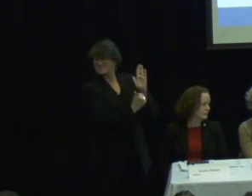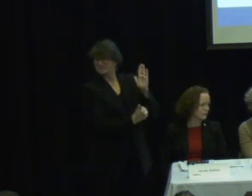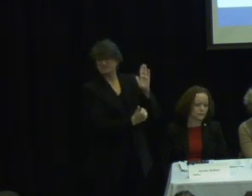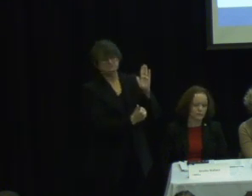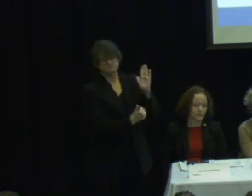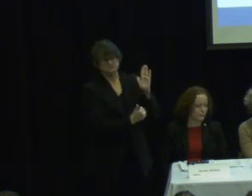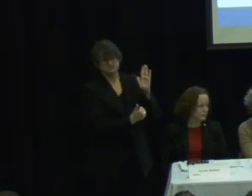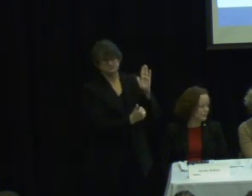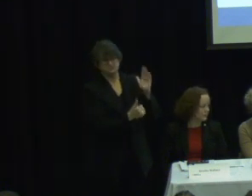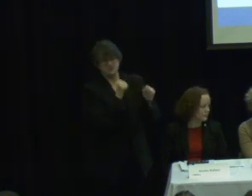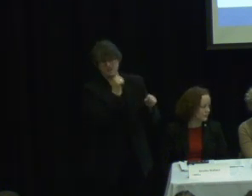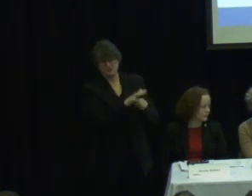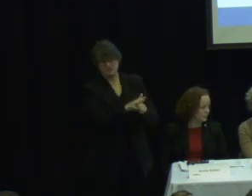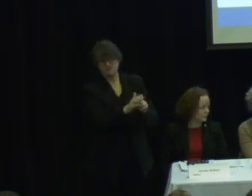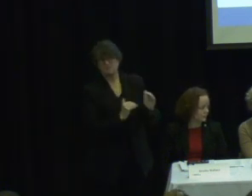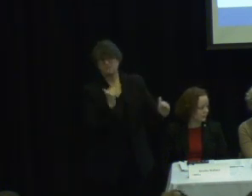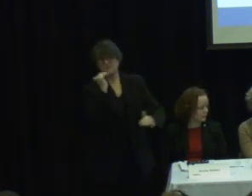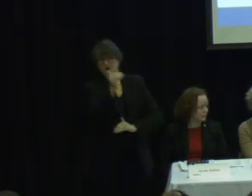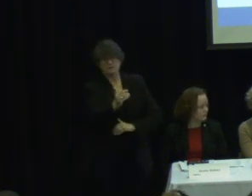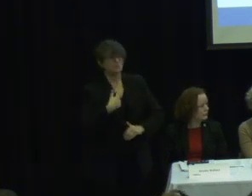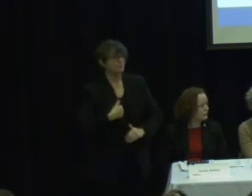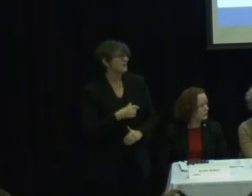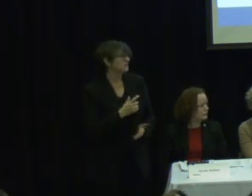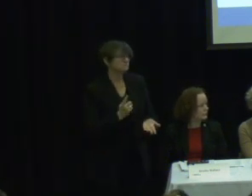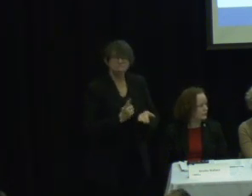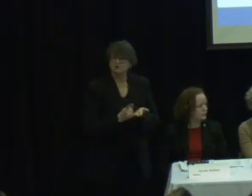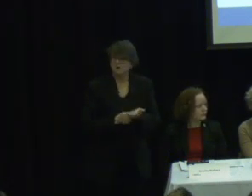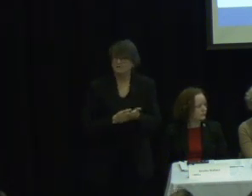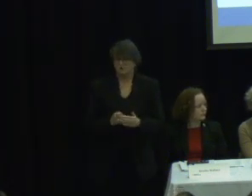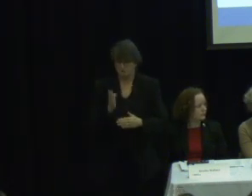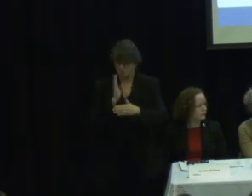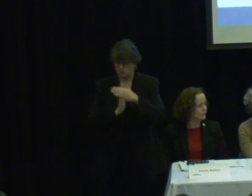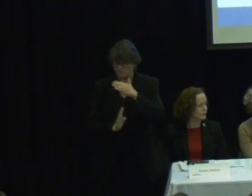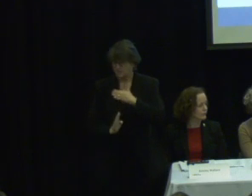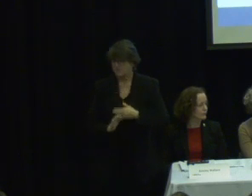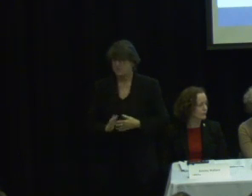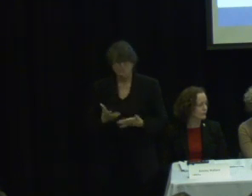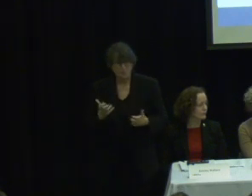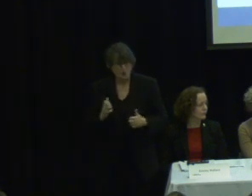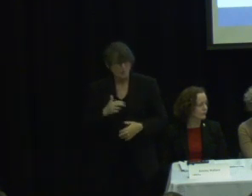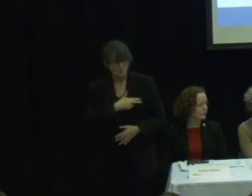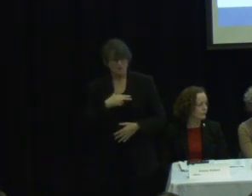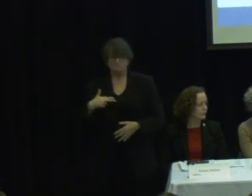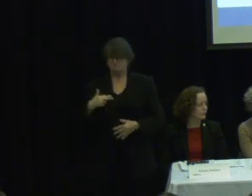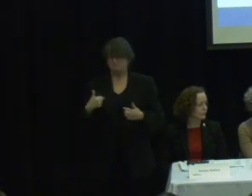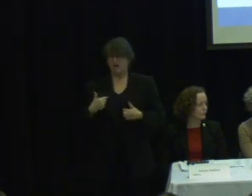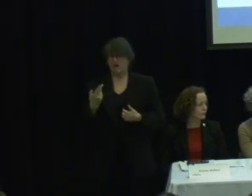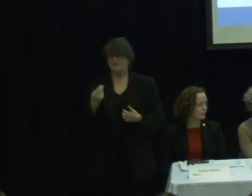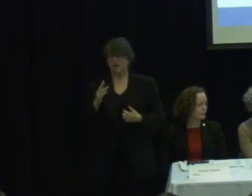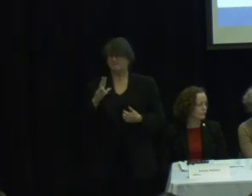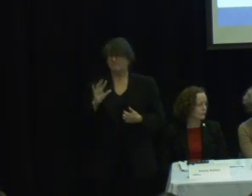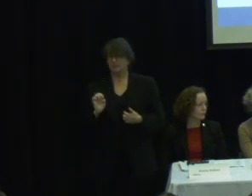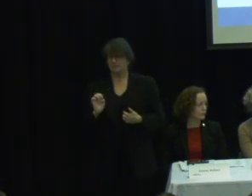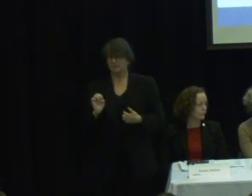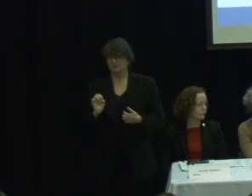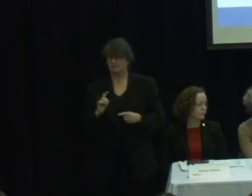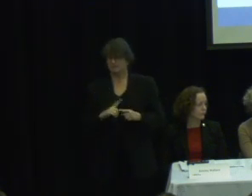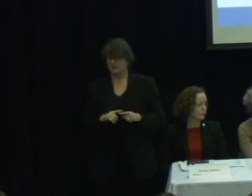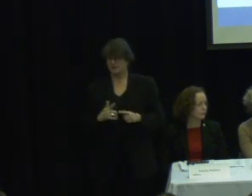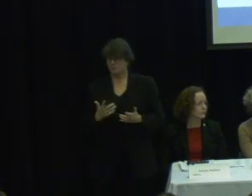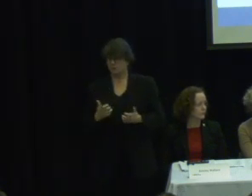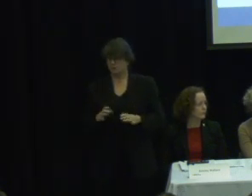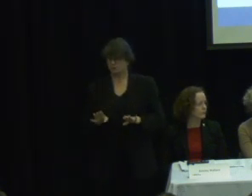of us, so we talk about humility, and we all want to be perceived as humble, but we don't actually want to act that